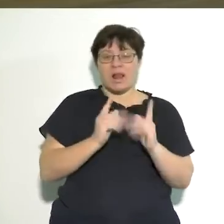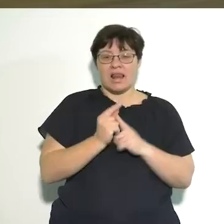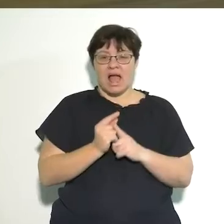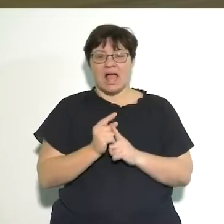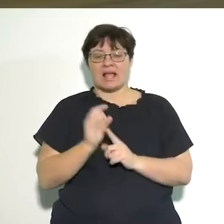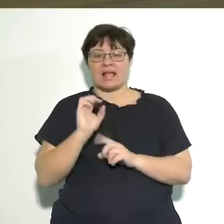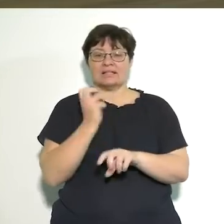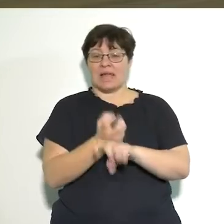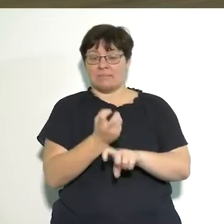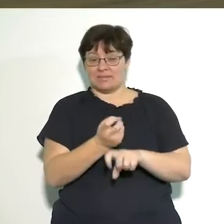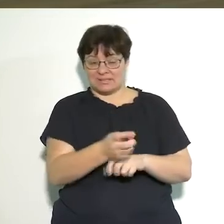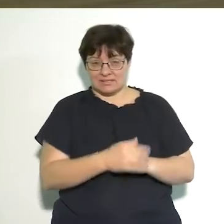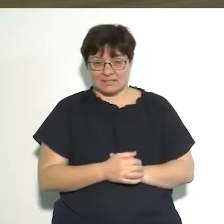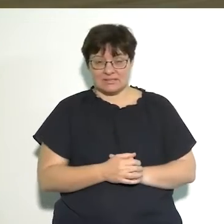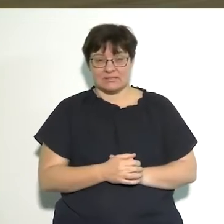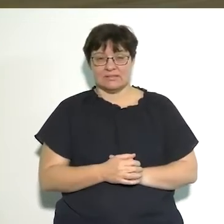and